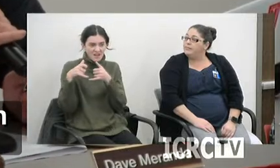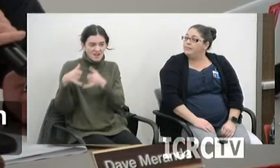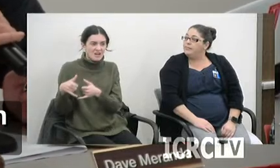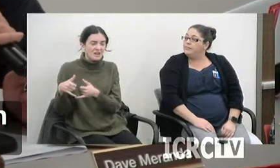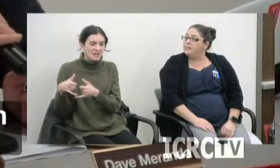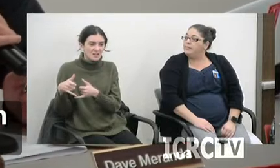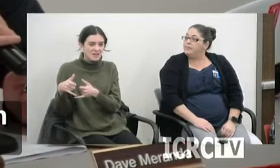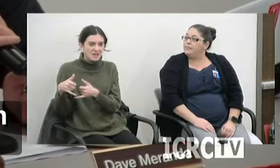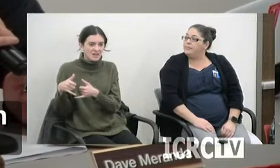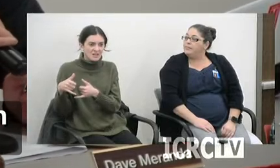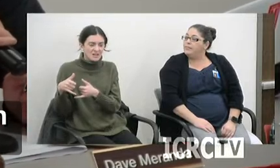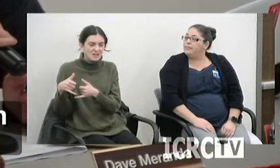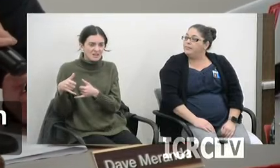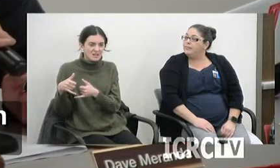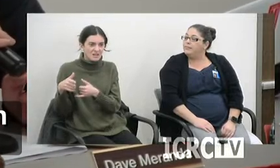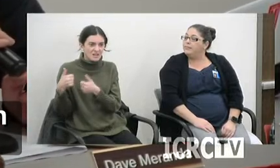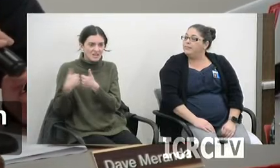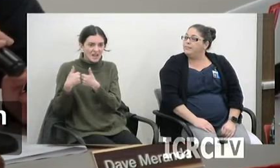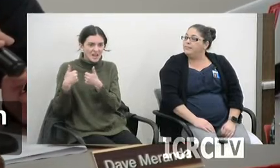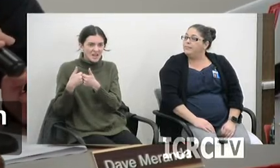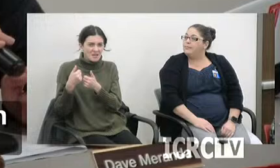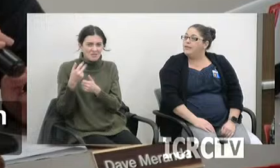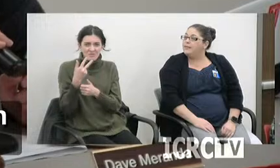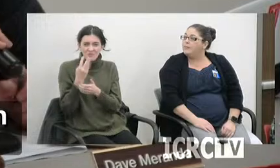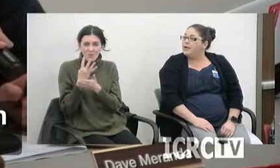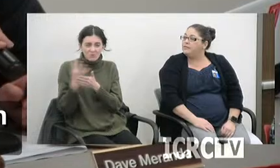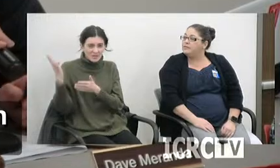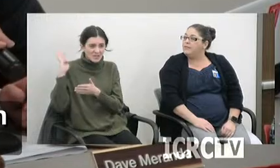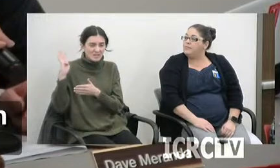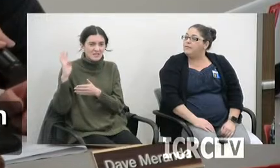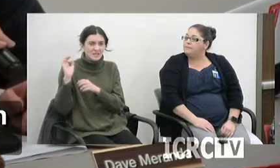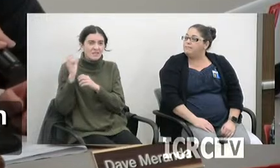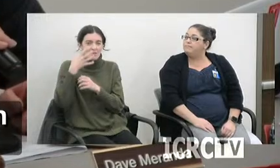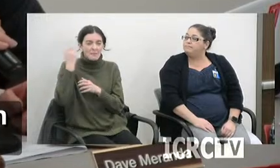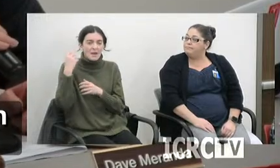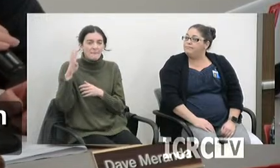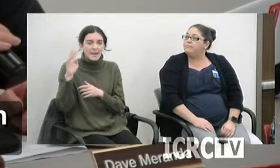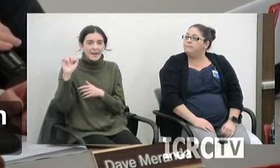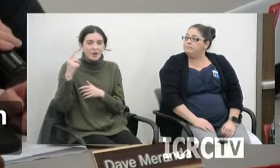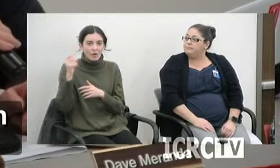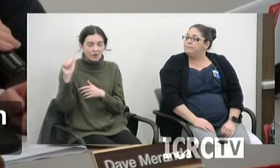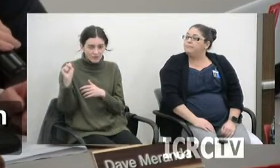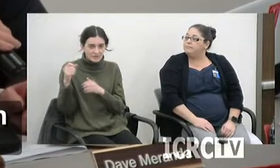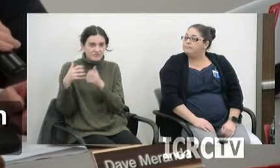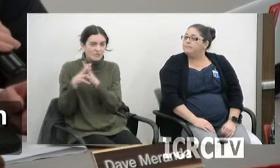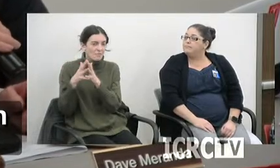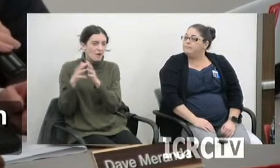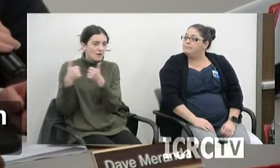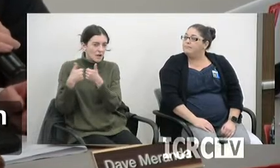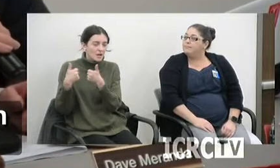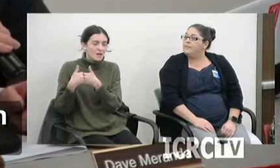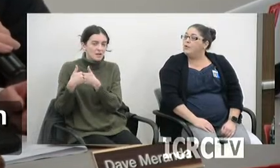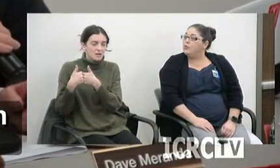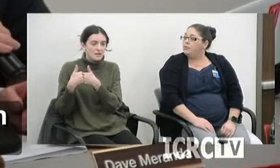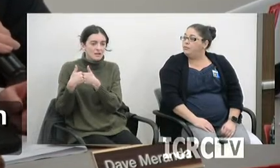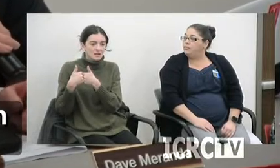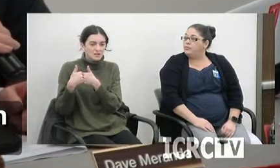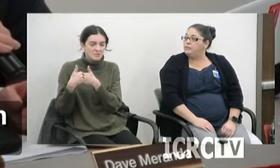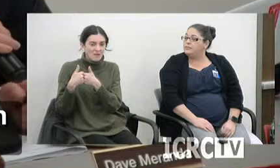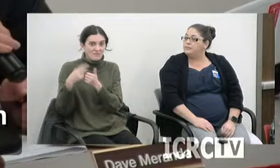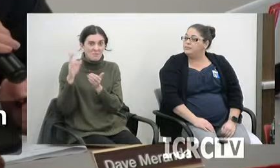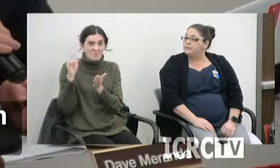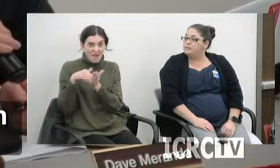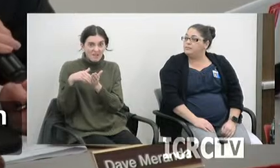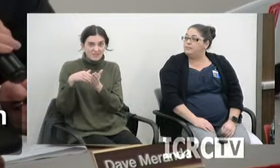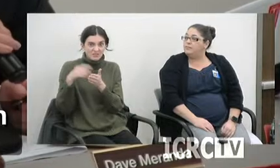game 3 or 4 weeks ago, I guess. Along with that honor came a $10,000 check, which will go,